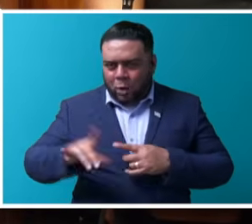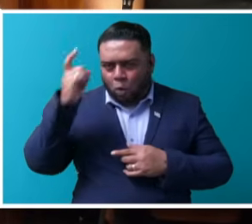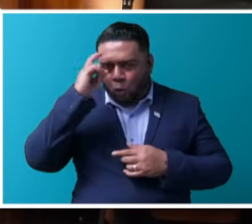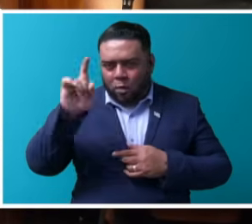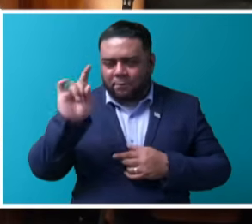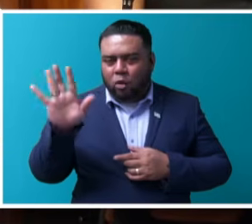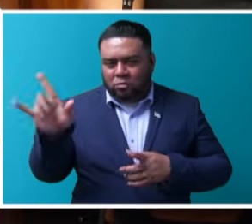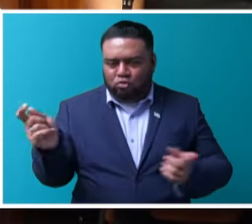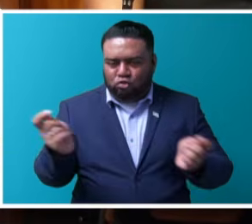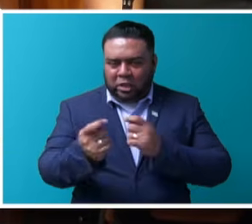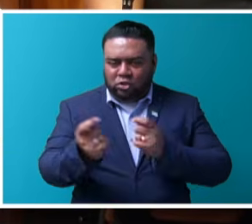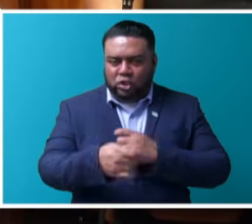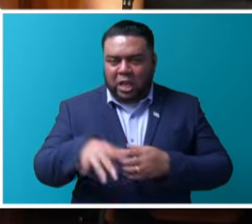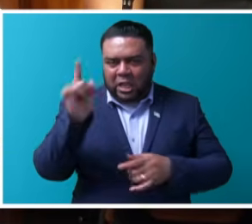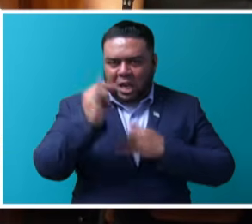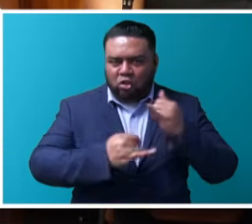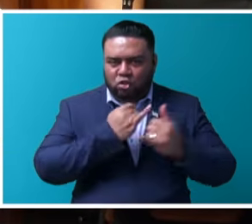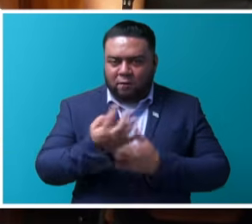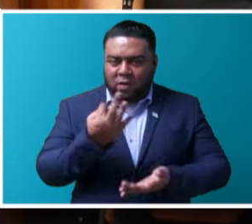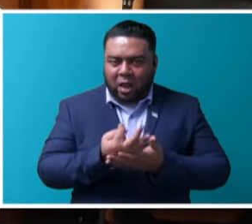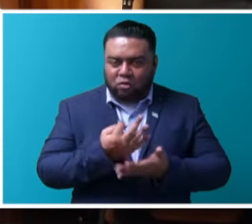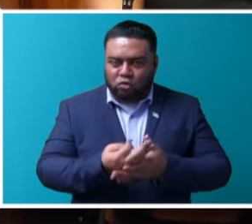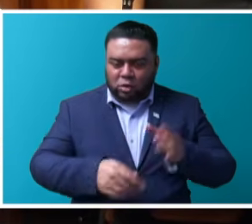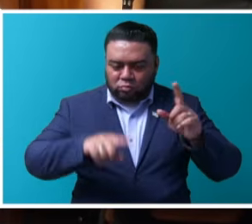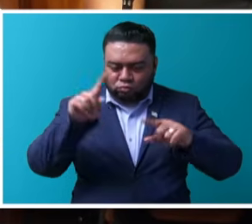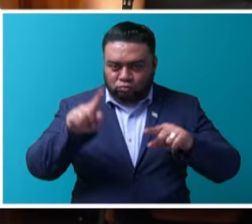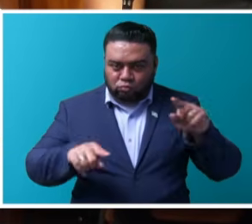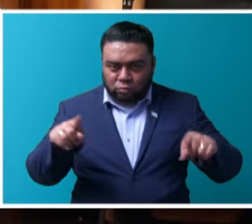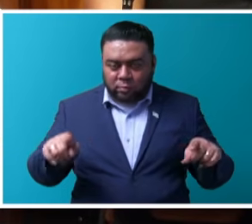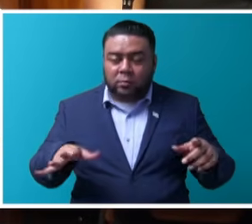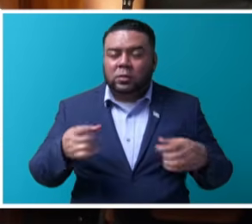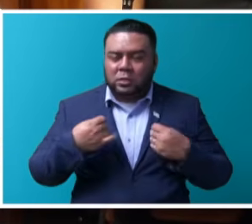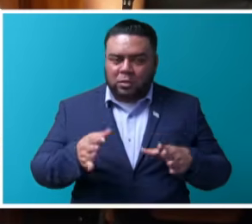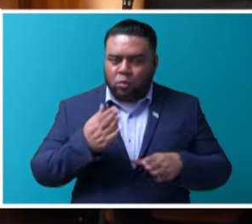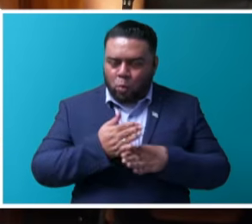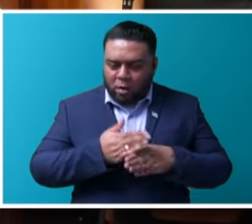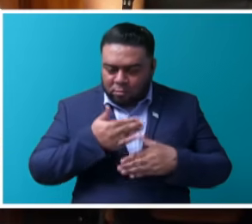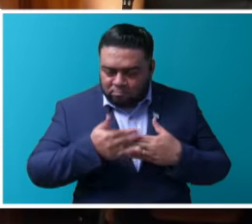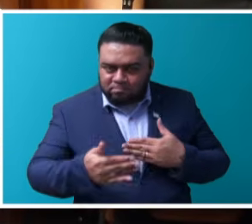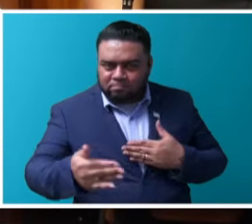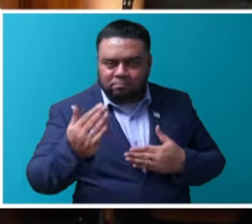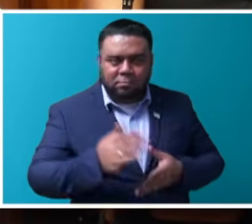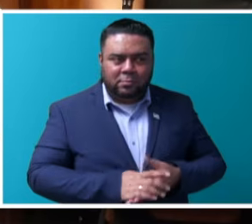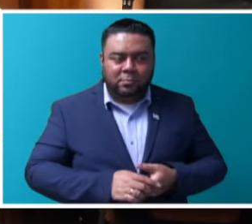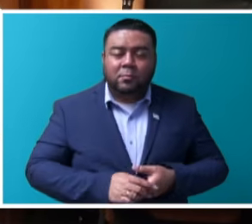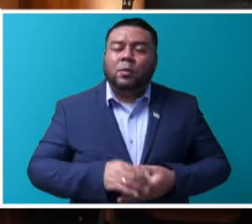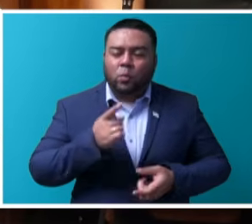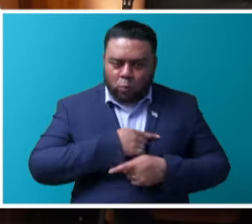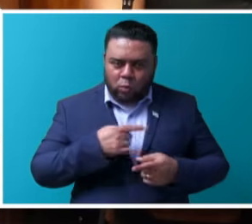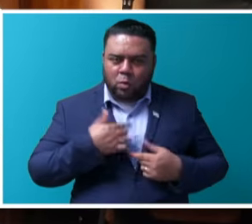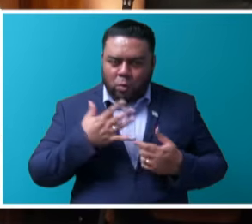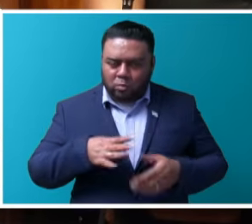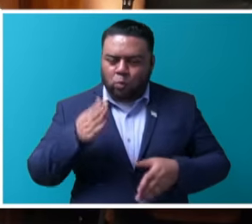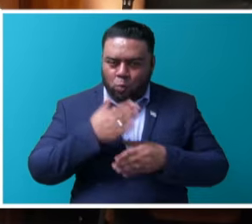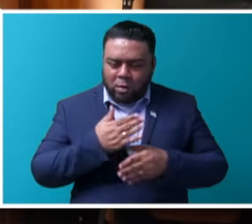to the international financial architecture so that it begins to work for small states. We are determined to work with